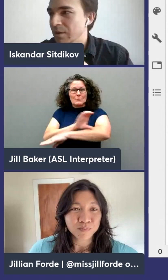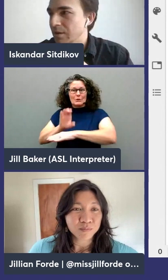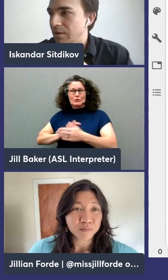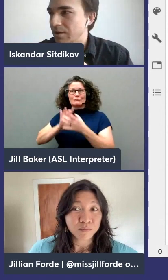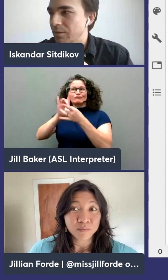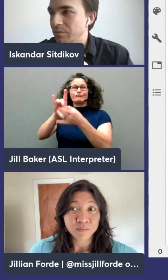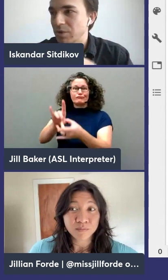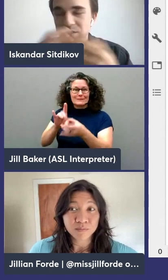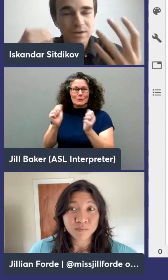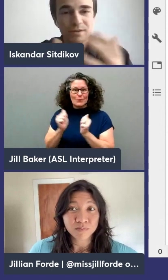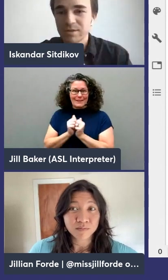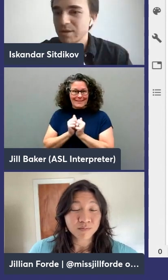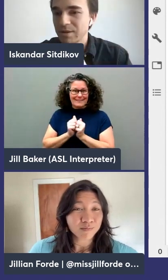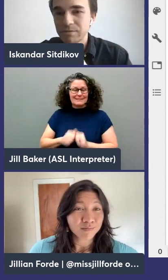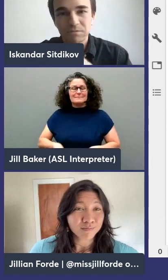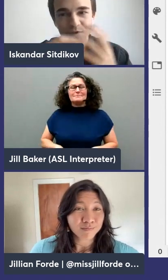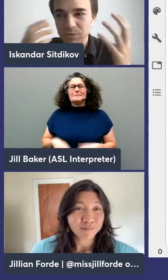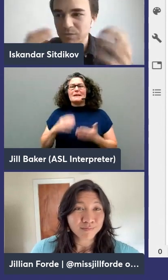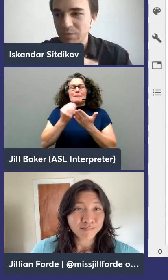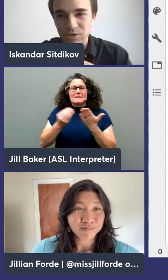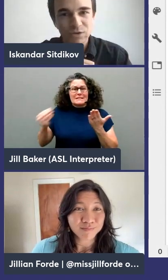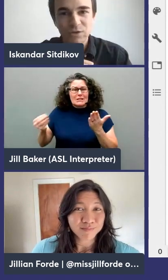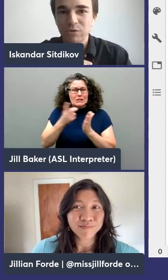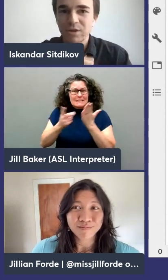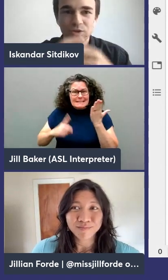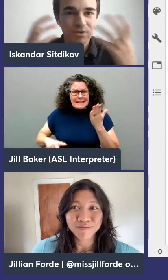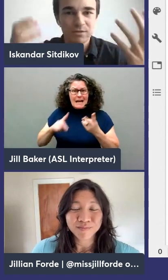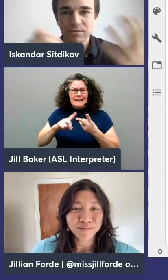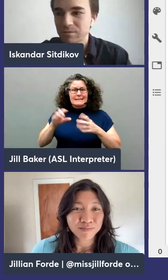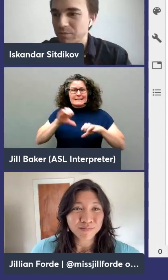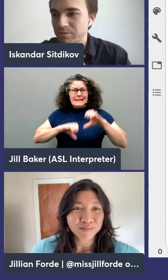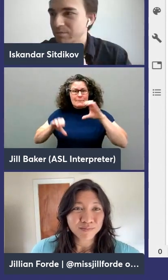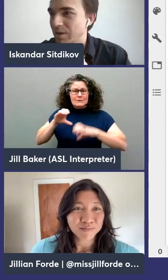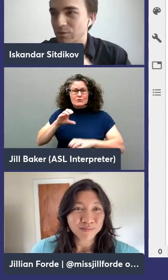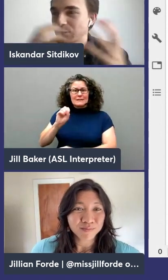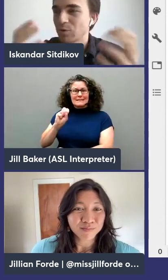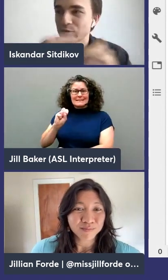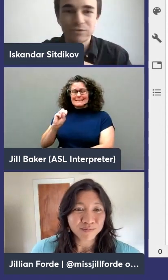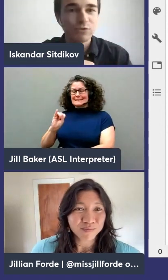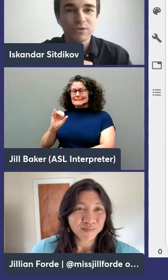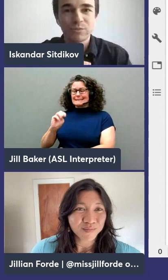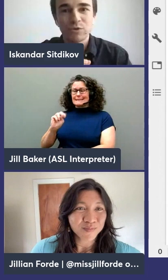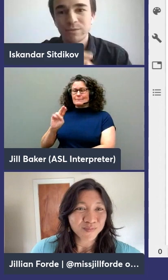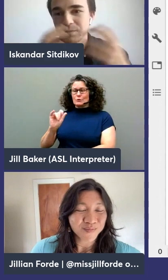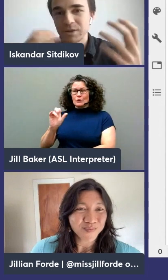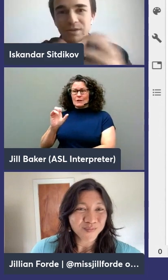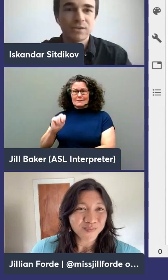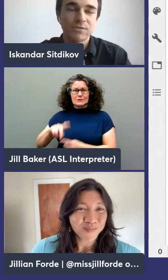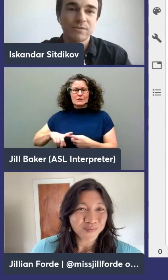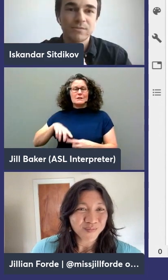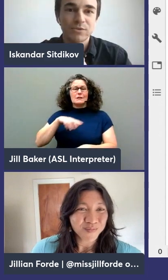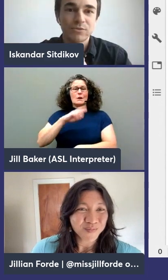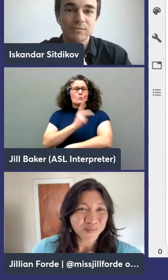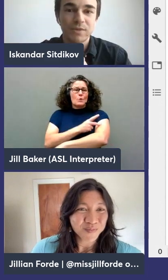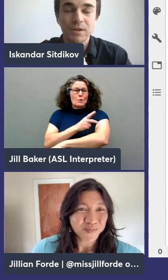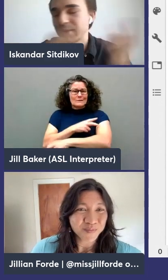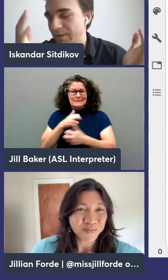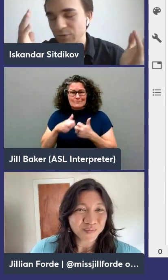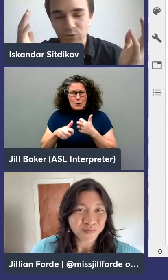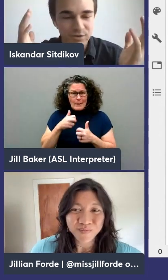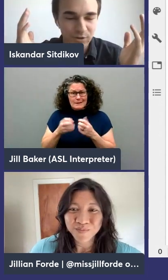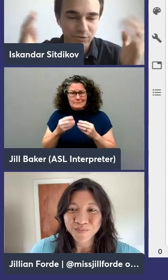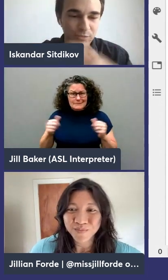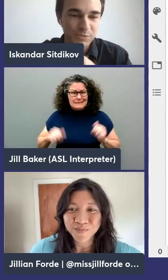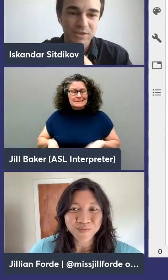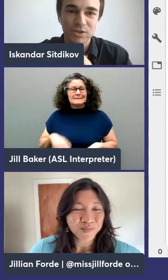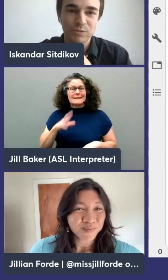like material design, chemistry simulation, I don't know, protein folding problem, and etc. So and